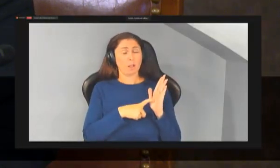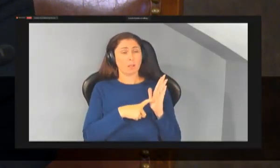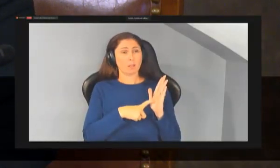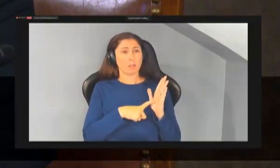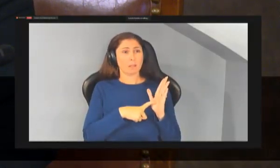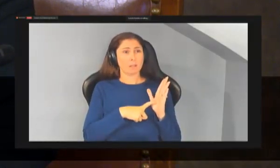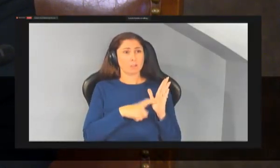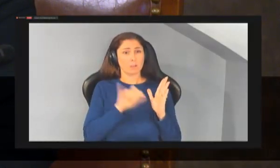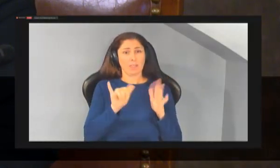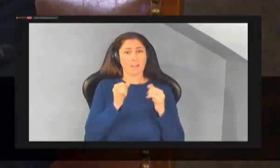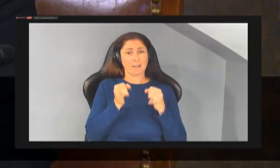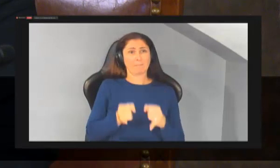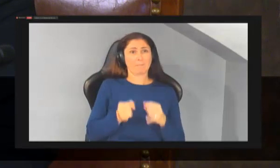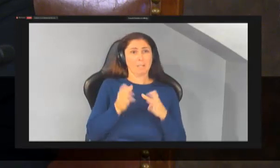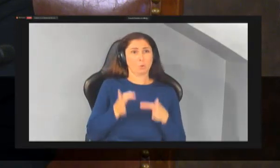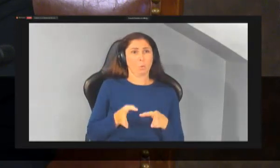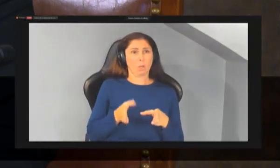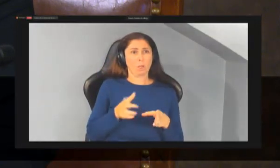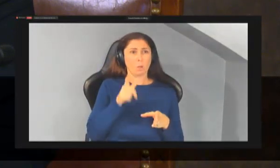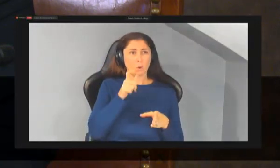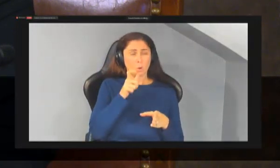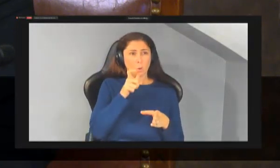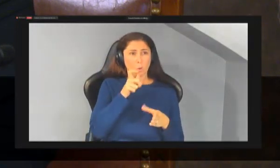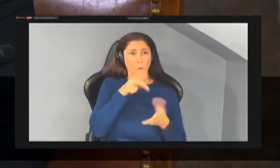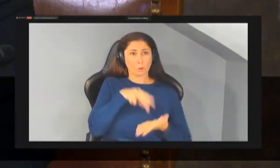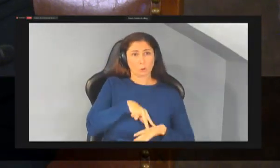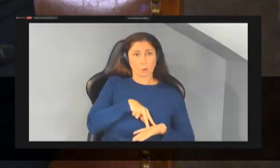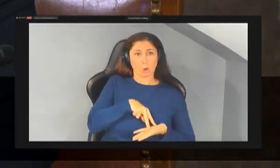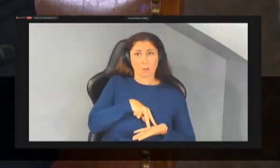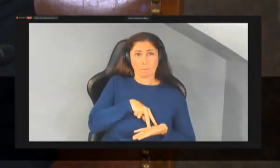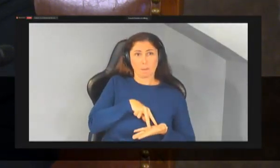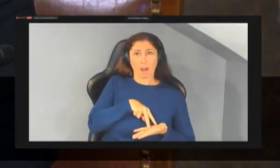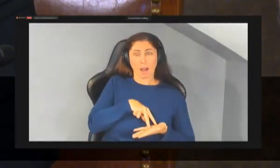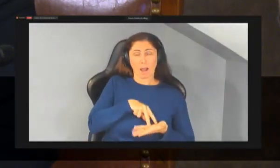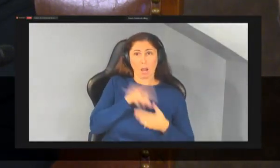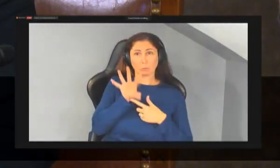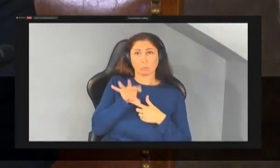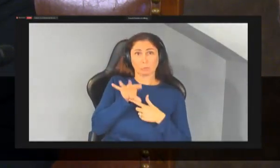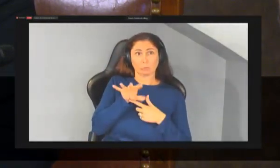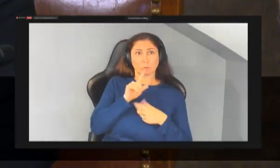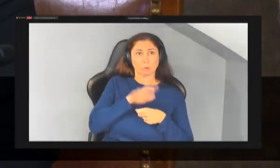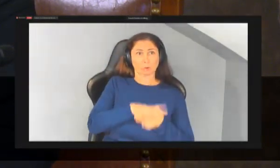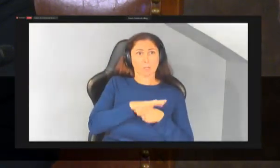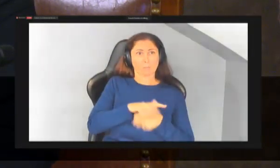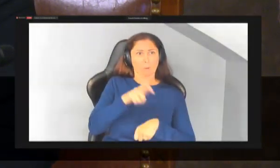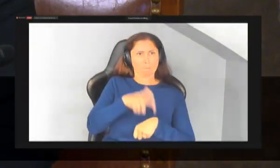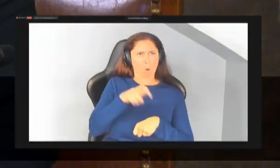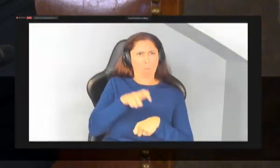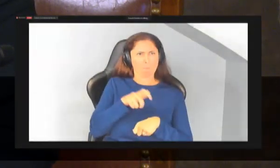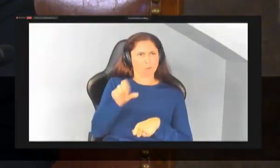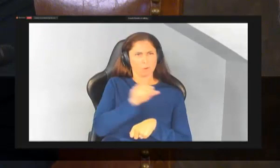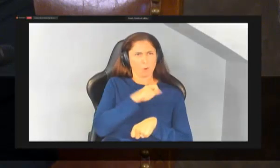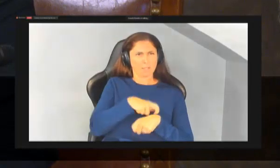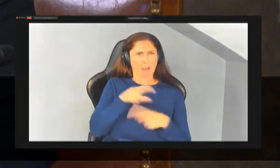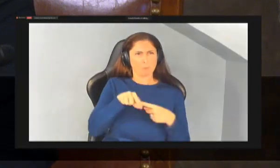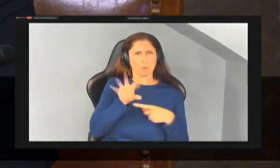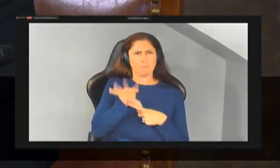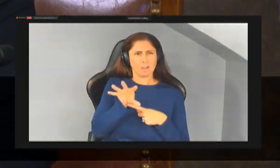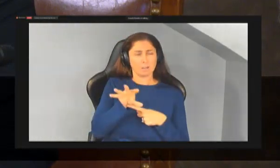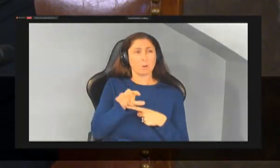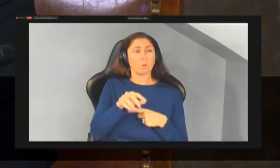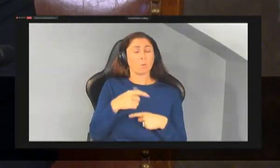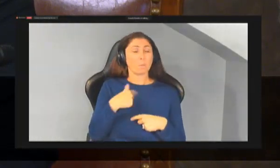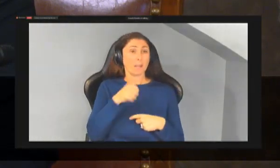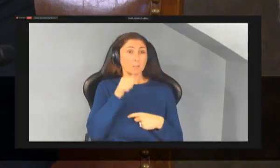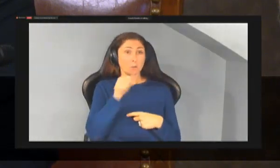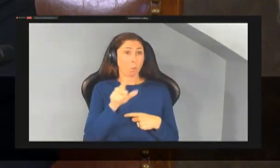who stood by in what was a very stressful moment and took the video. That being said, I don't think